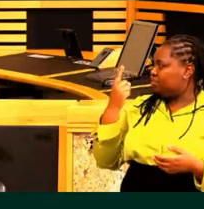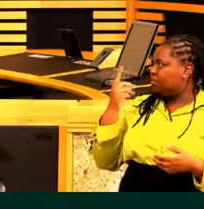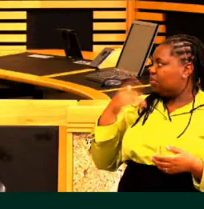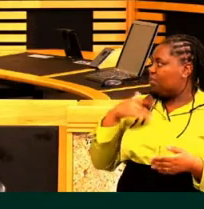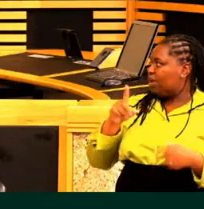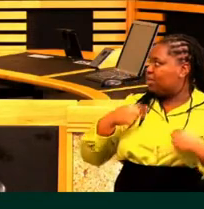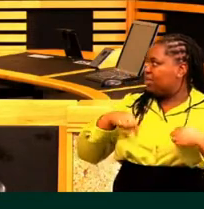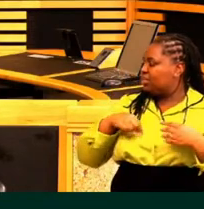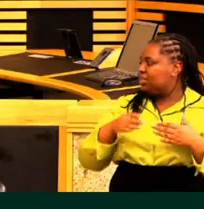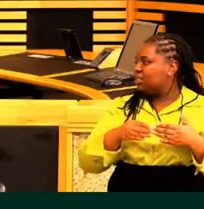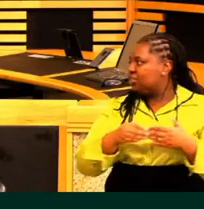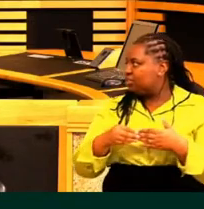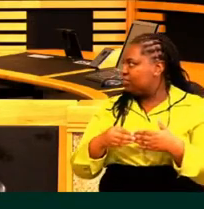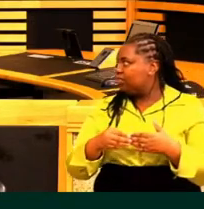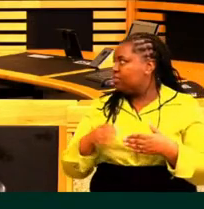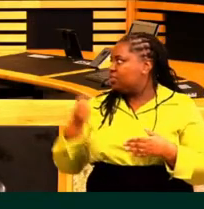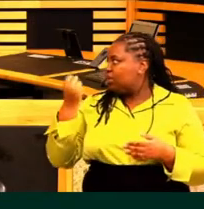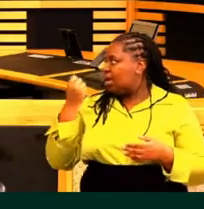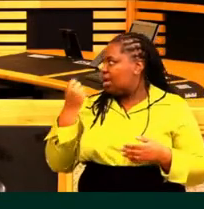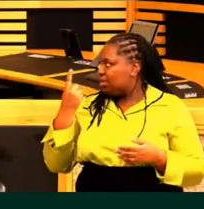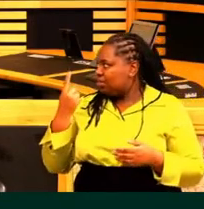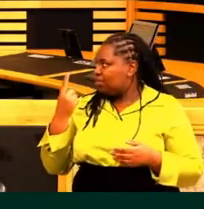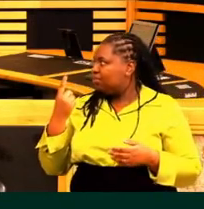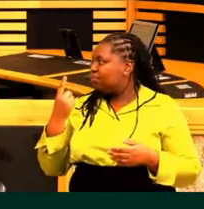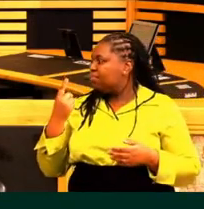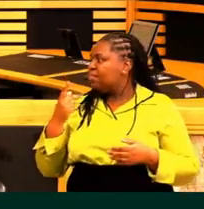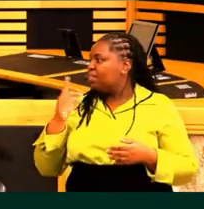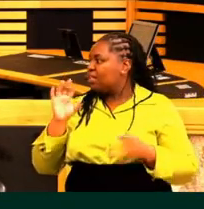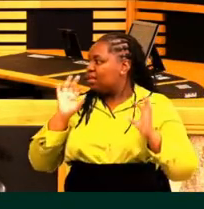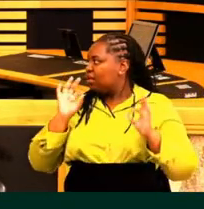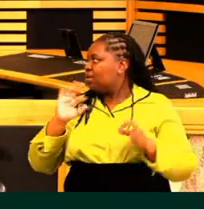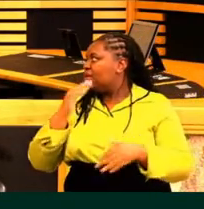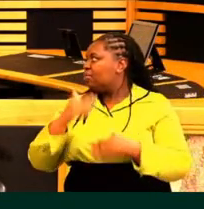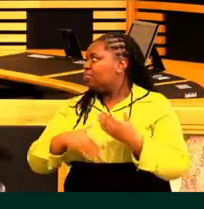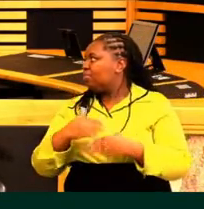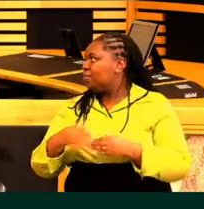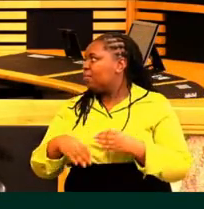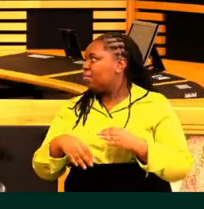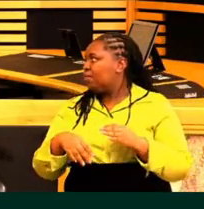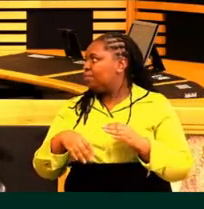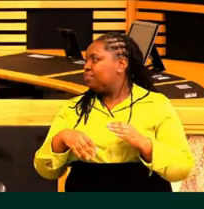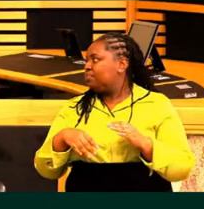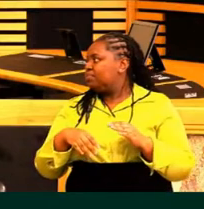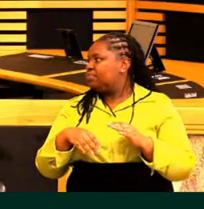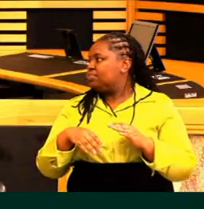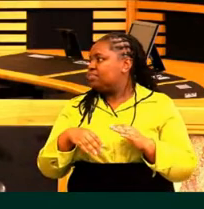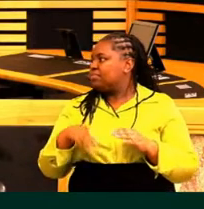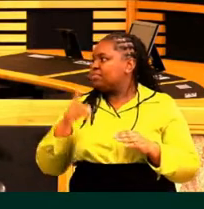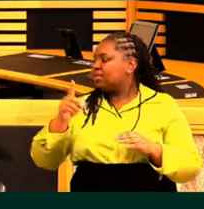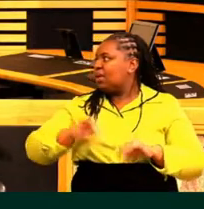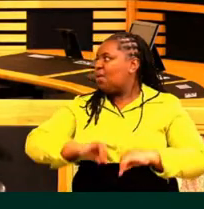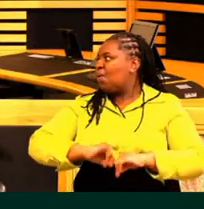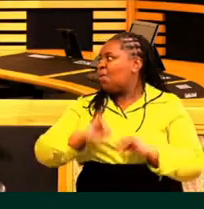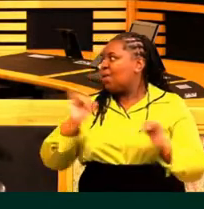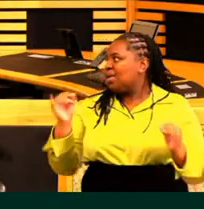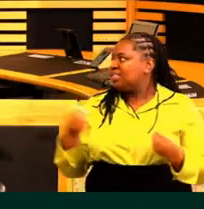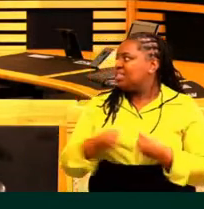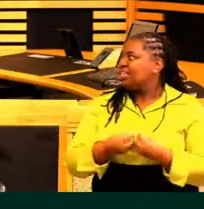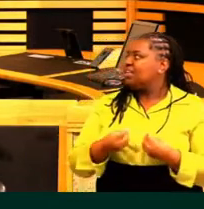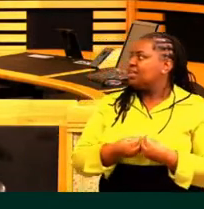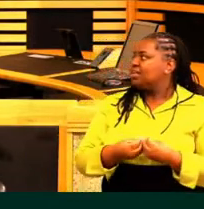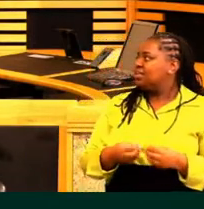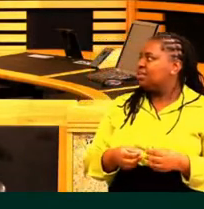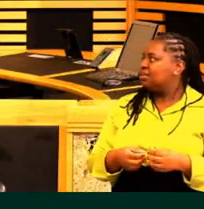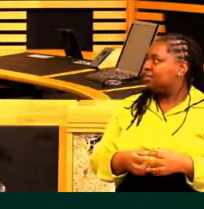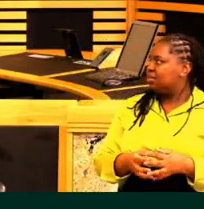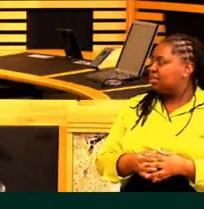leadership to Champion we must run a proper positive narrative no the worst thing that we have in this